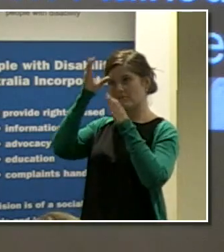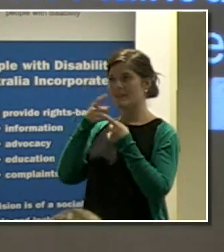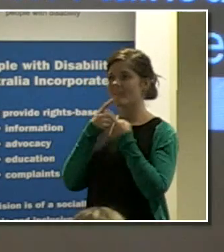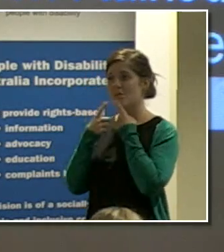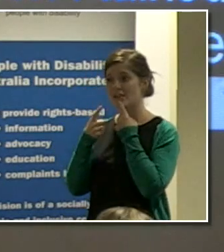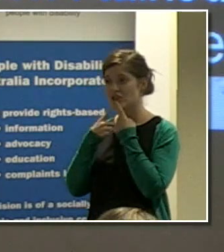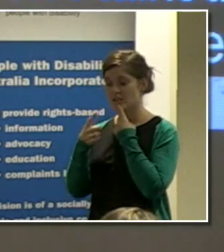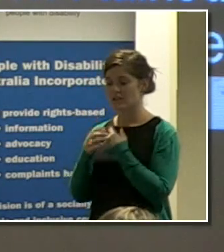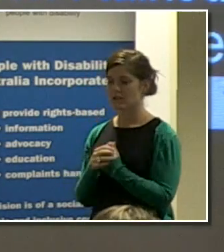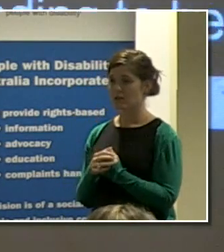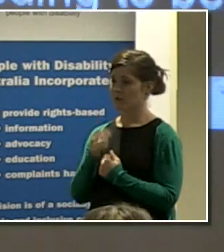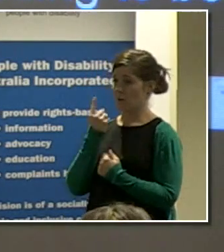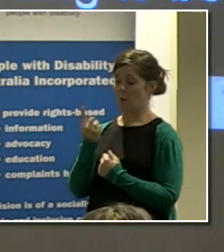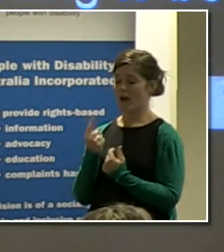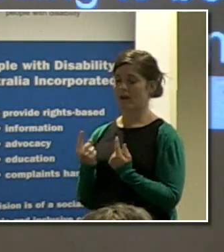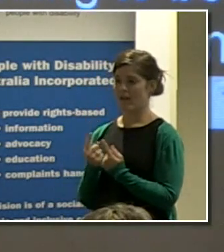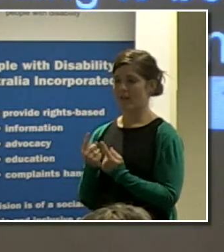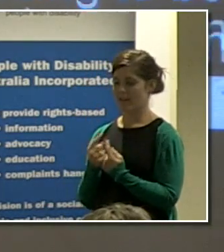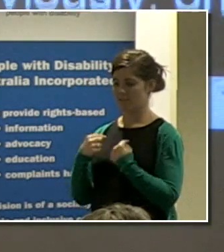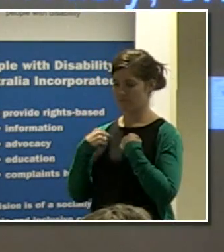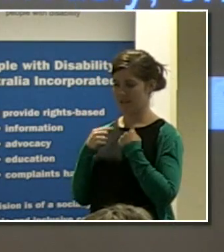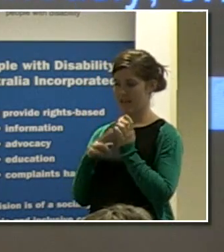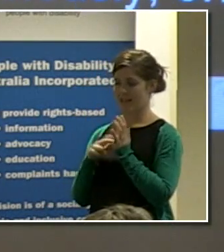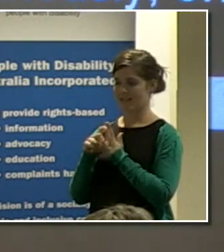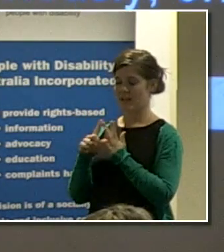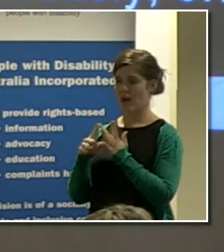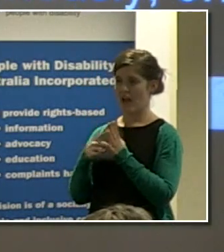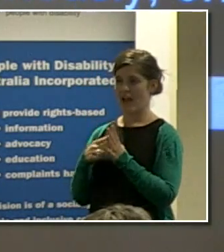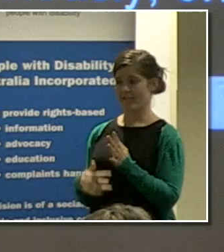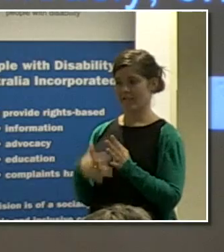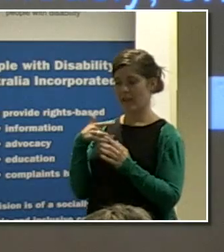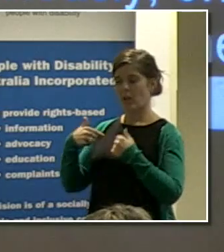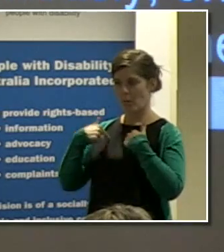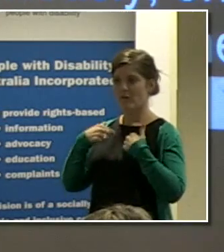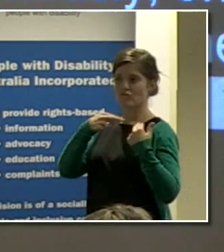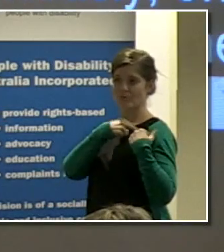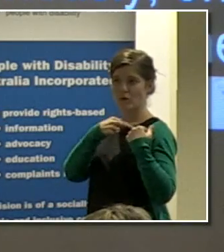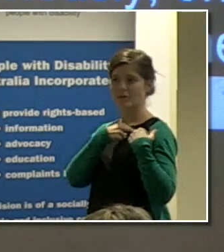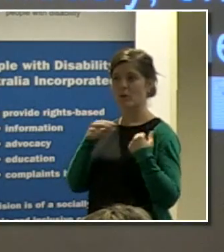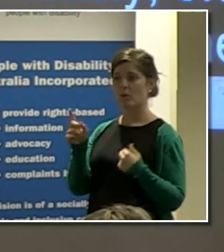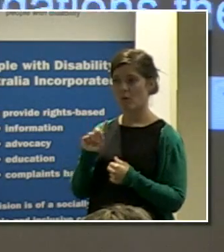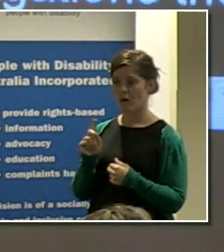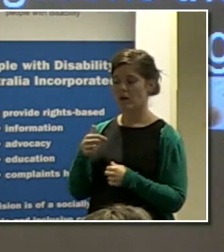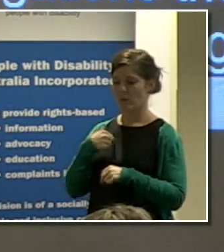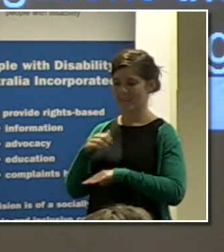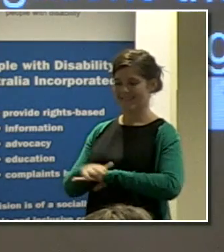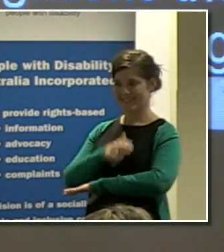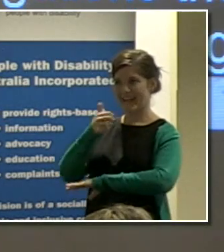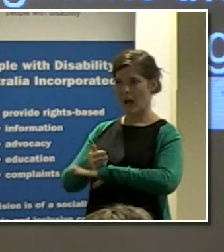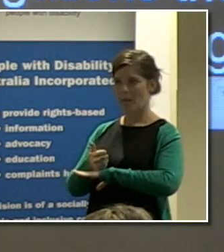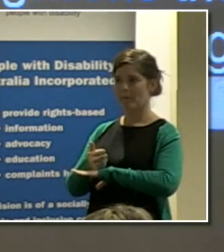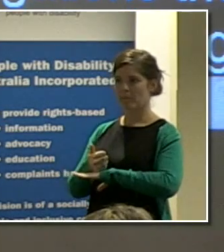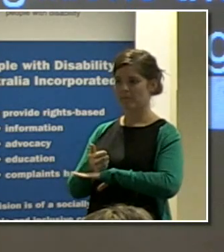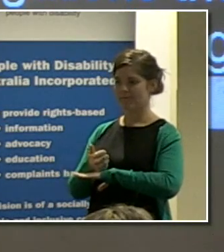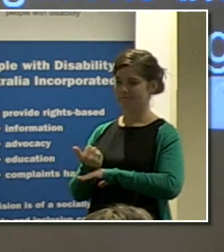previously, one of the obligations the agency sees ourselves having is to set up the